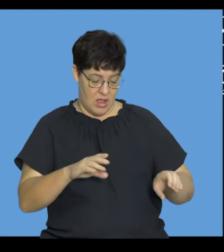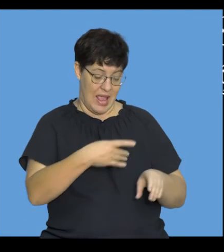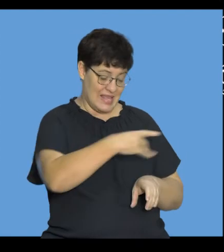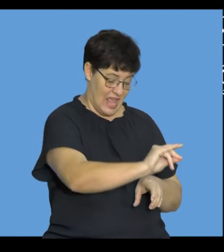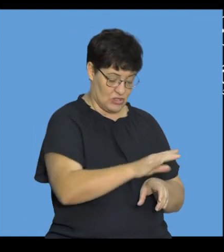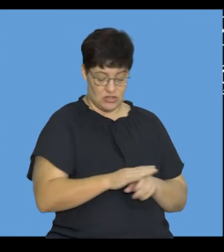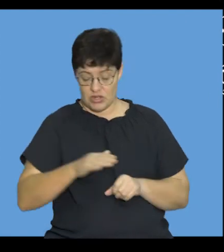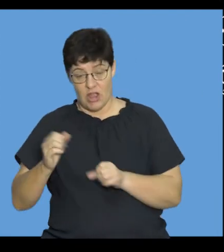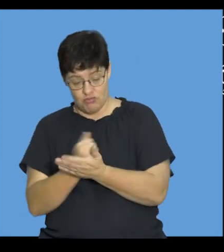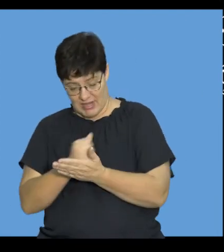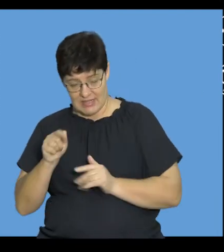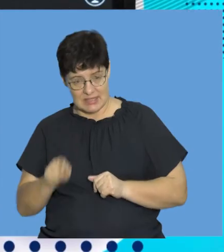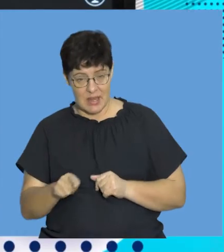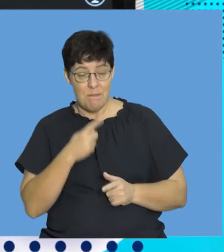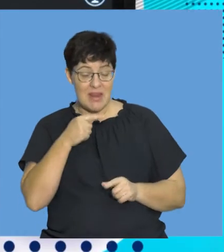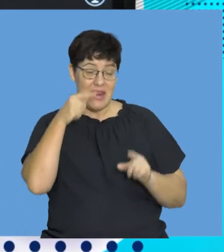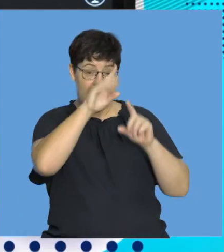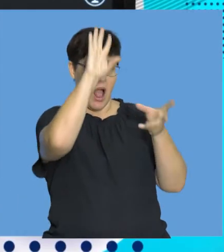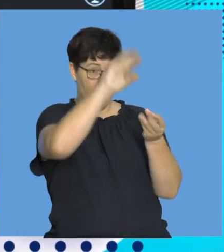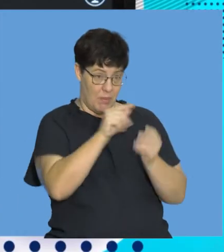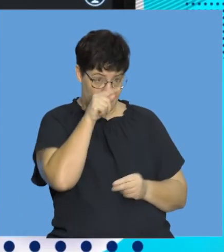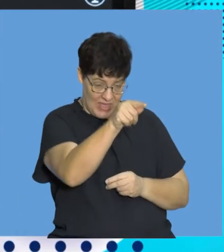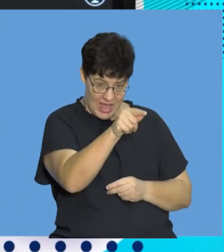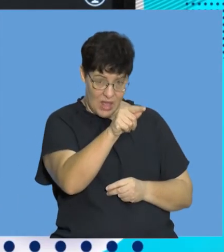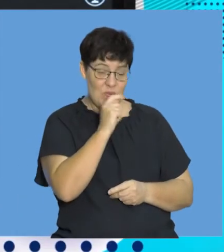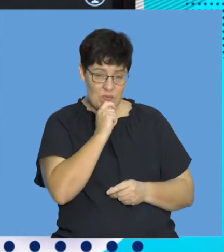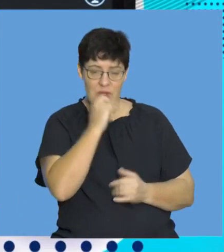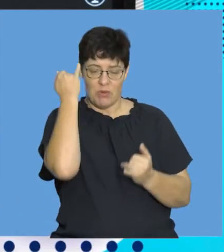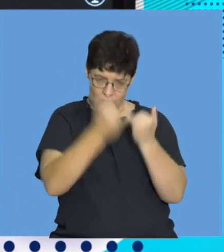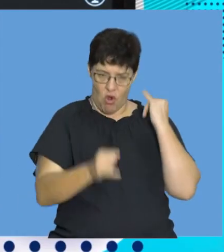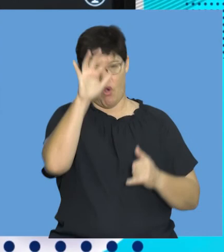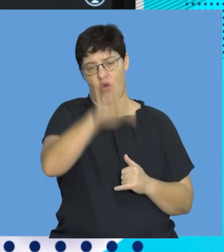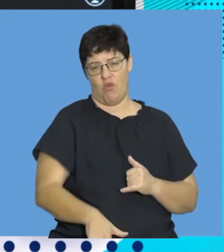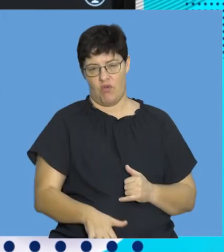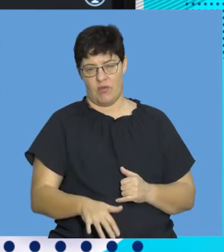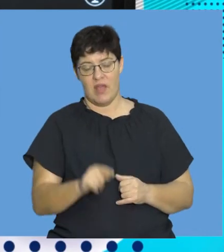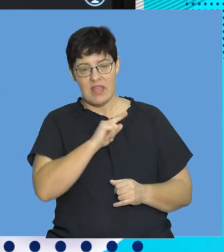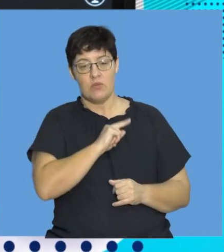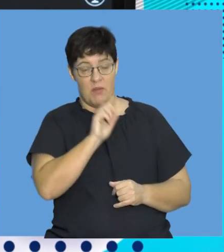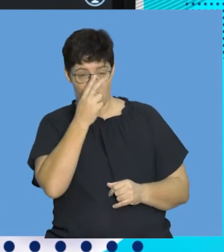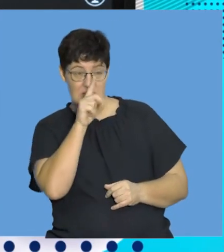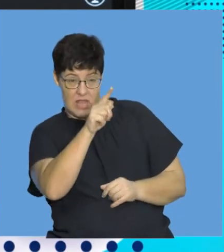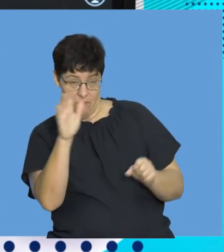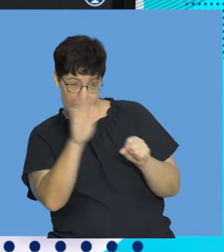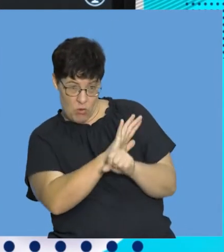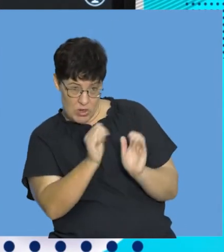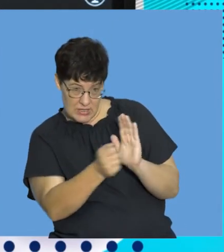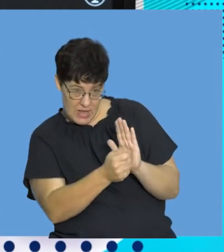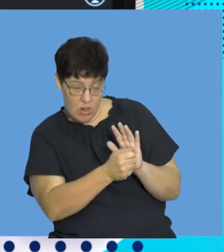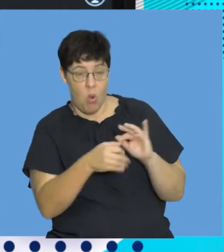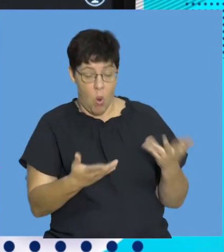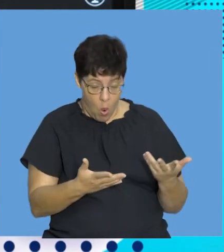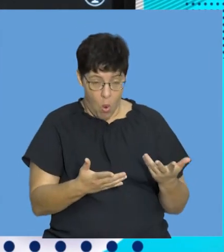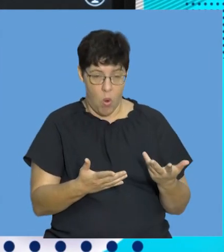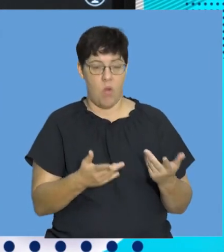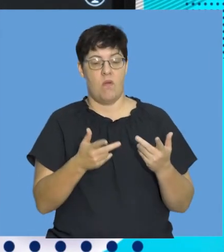other calculations after that will be incorrect. Please, guys. So remember, it's